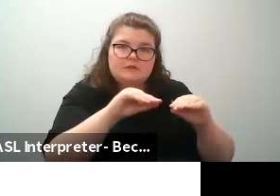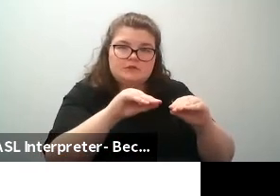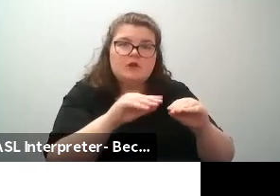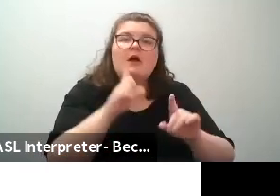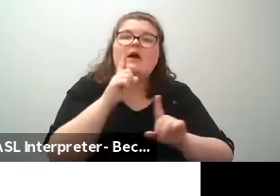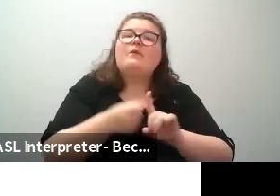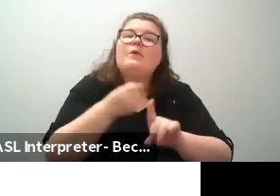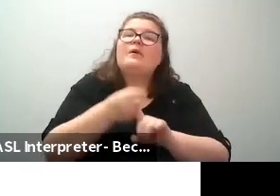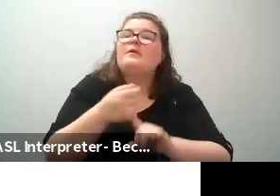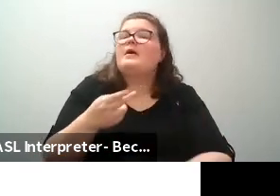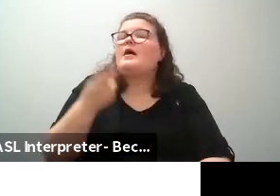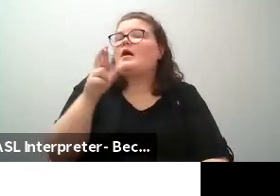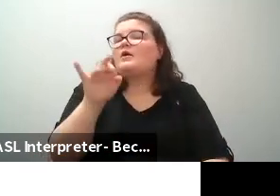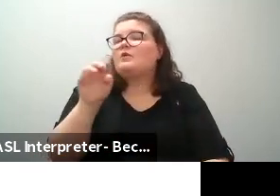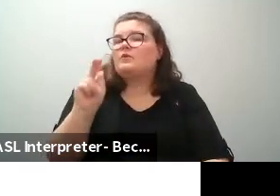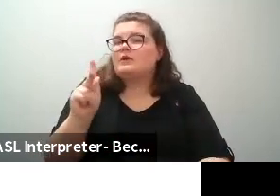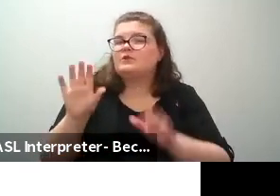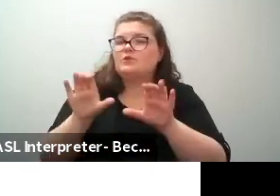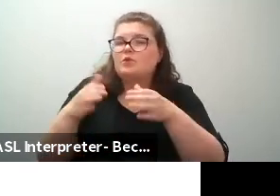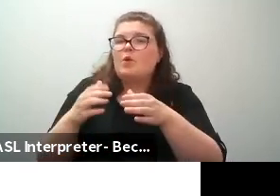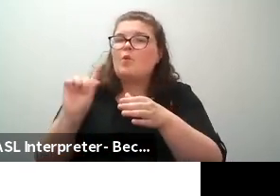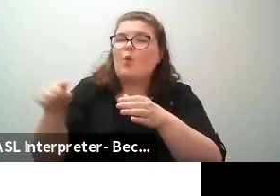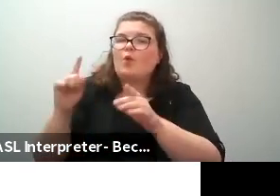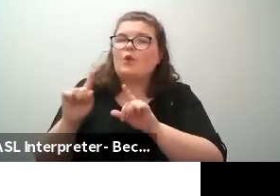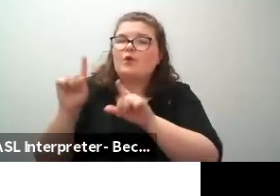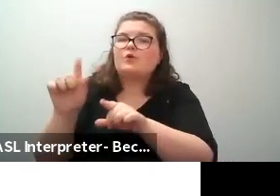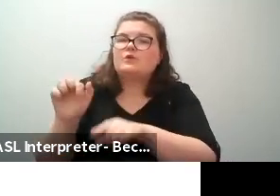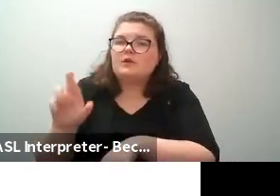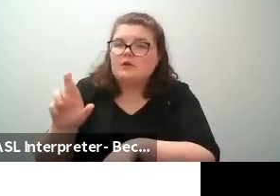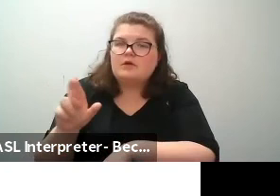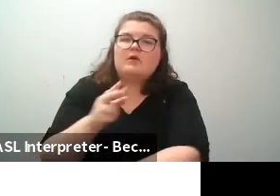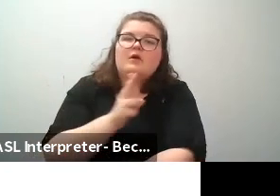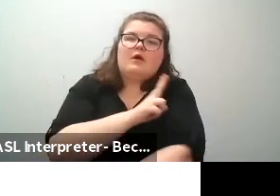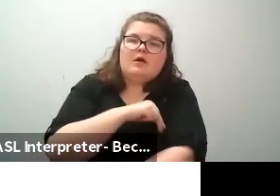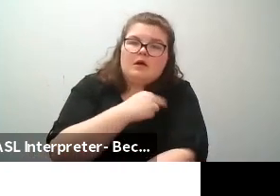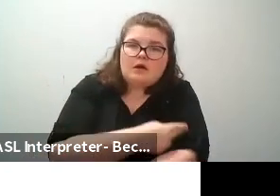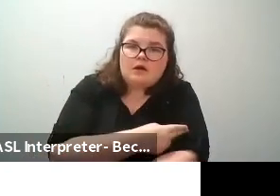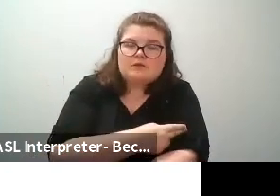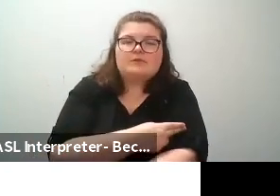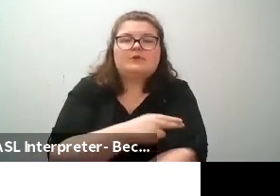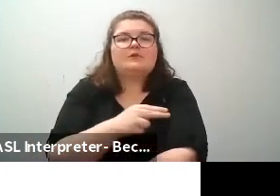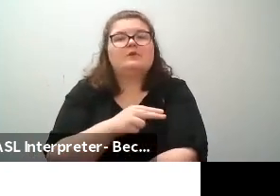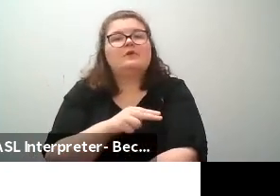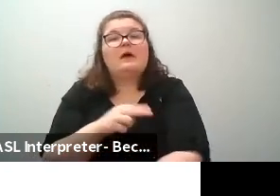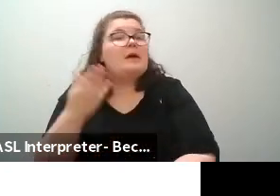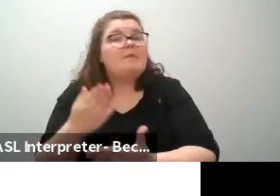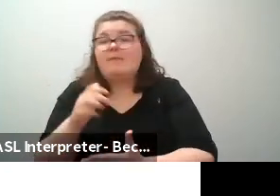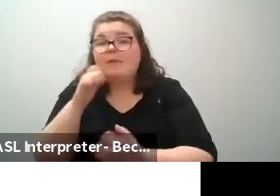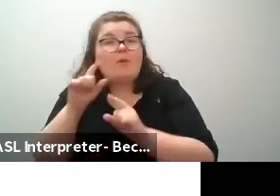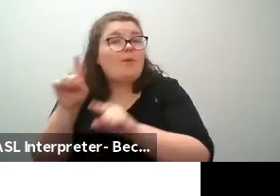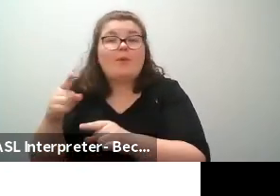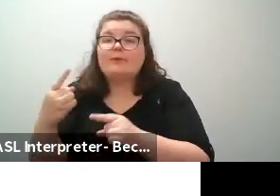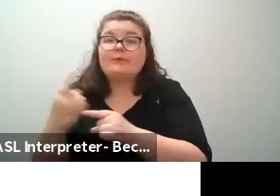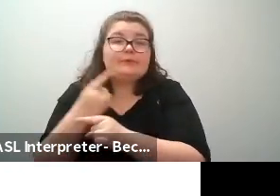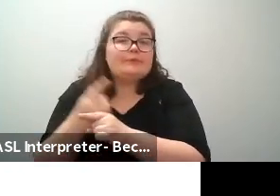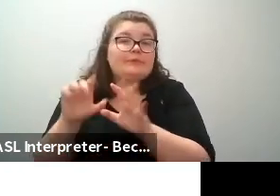those high risk populations that only come to the emergency department or are hospitalized and may not follow up for those other appointments.